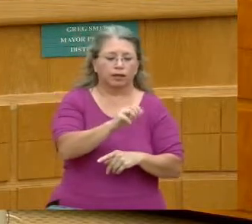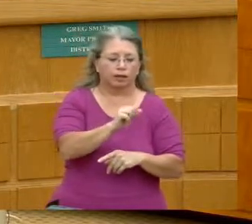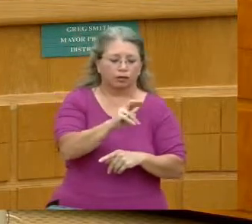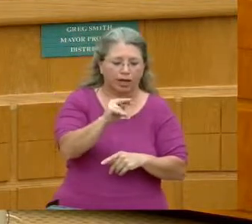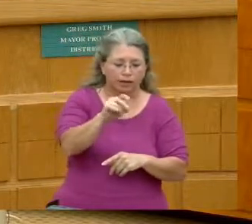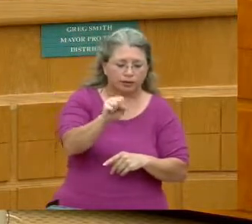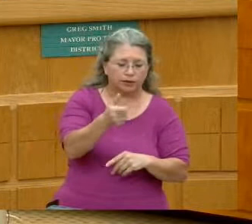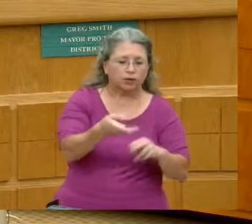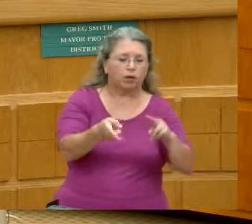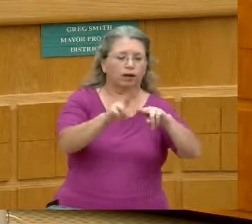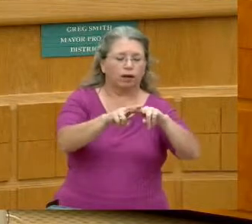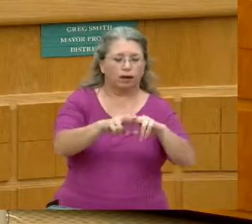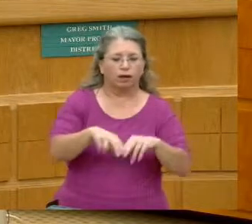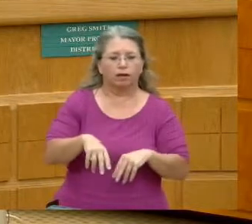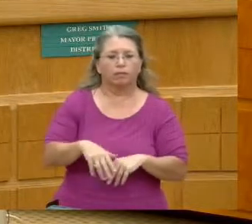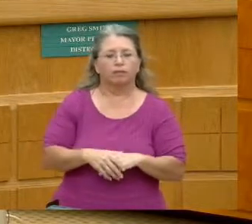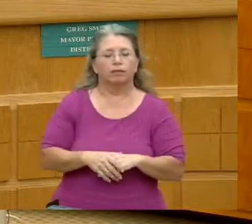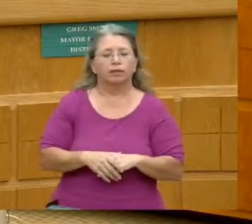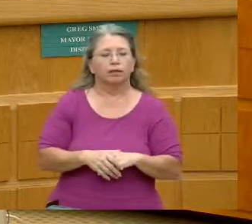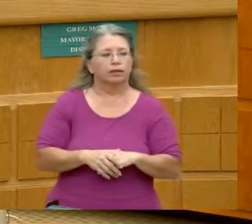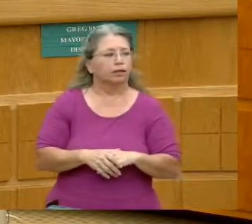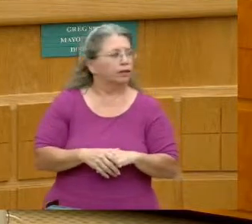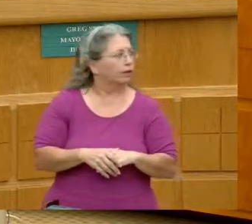Brownsville, all going up. On the last slide,